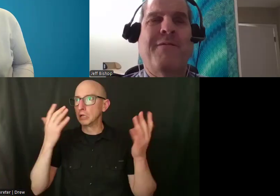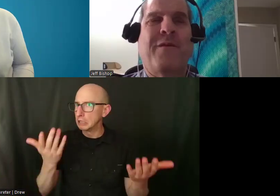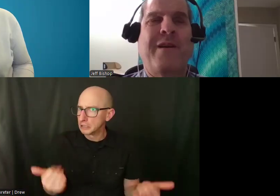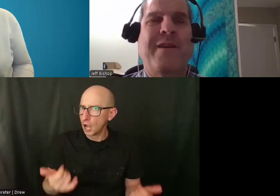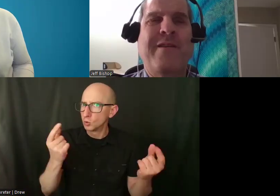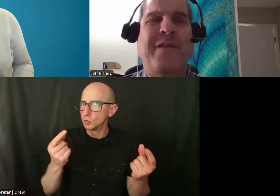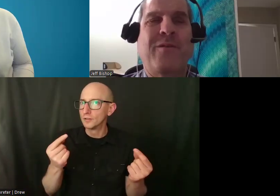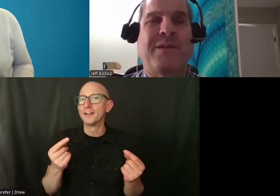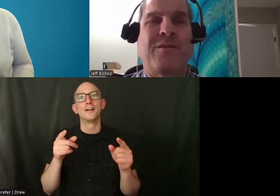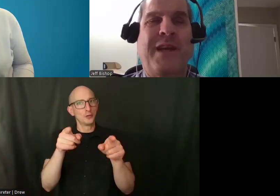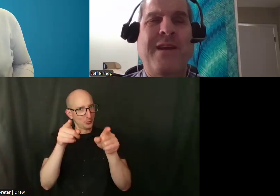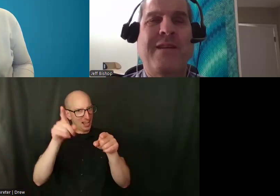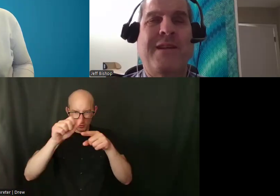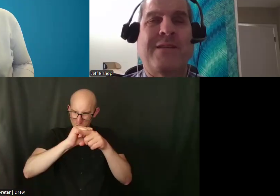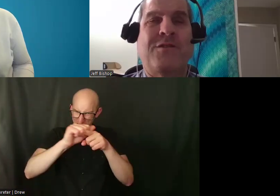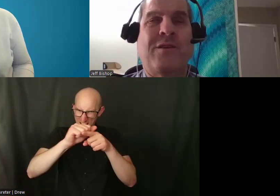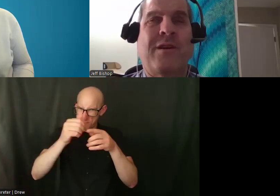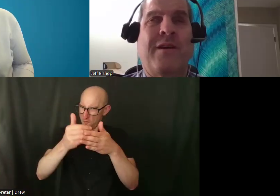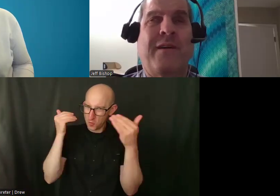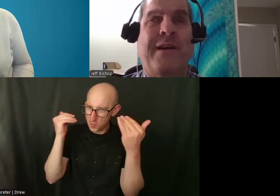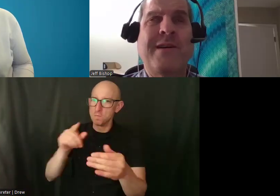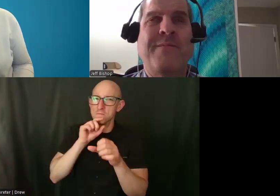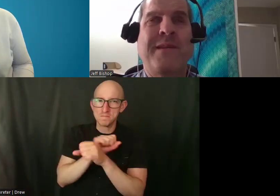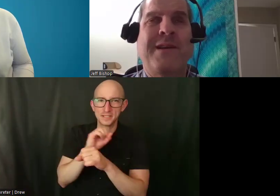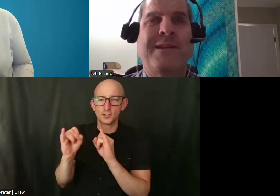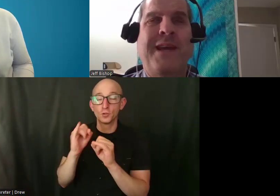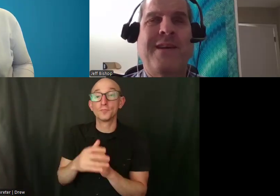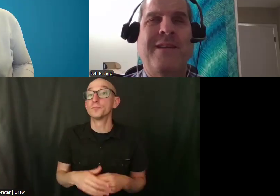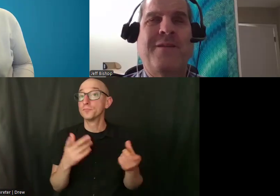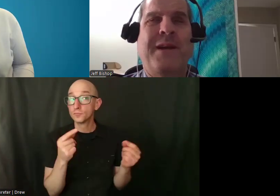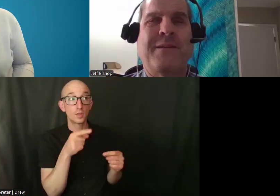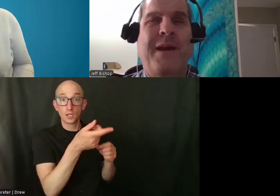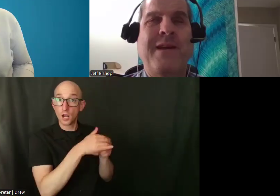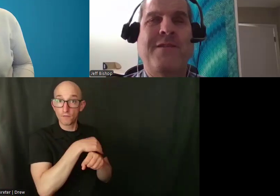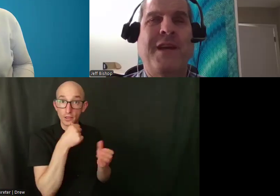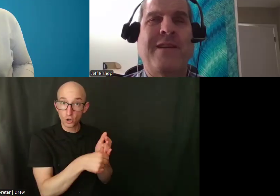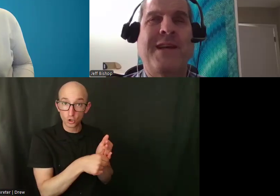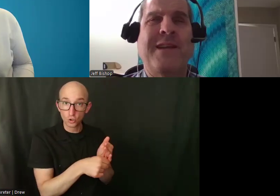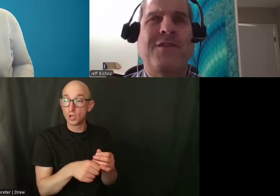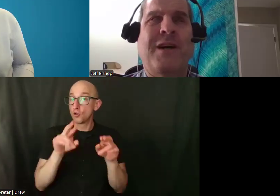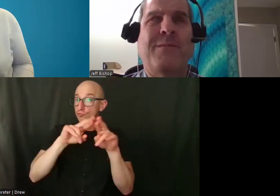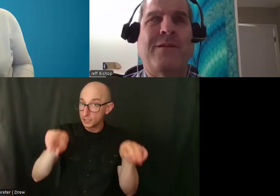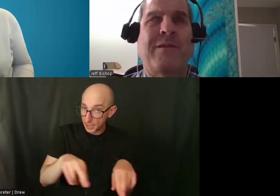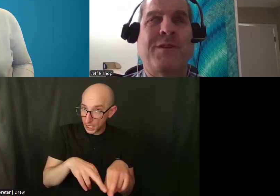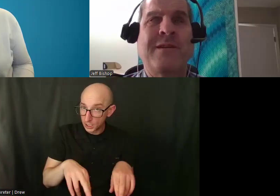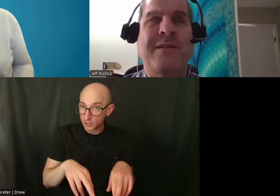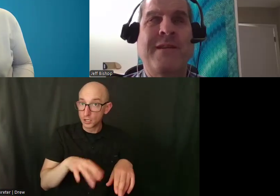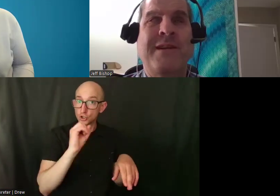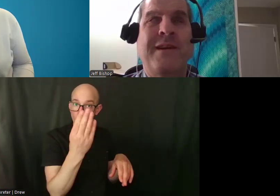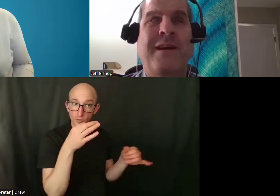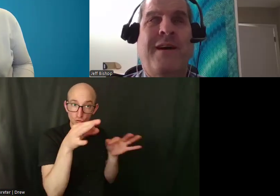practicing for your interview. So take this cover letter, take the resume, take the job